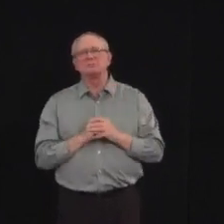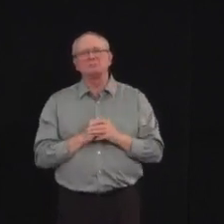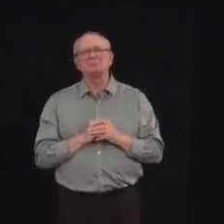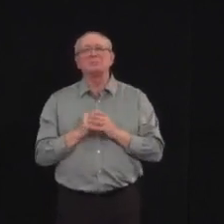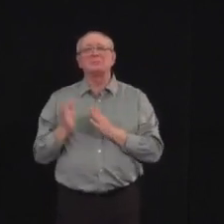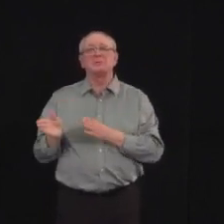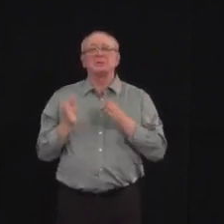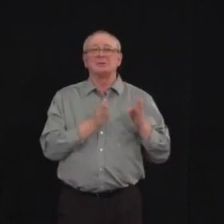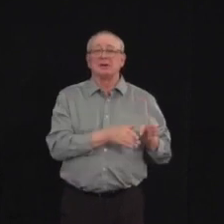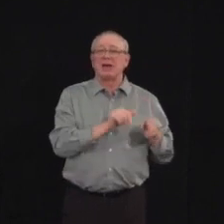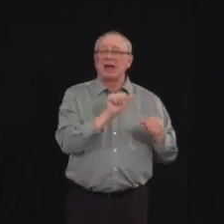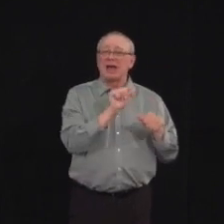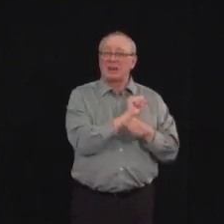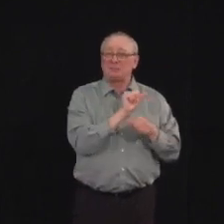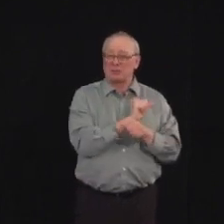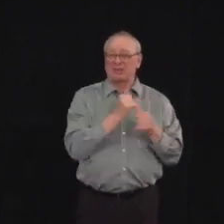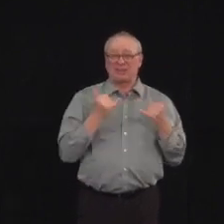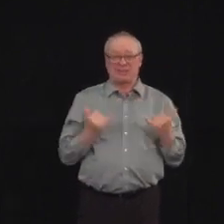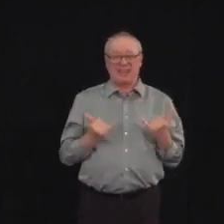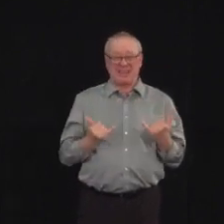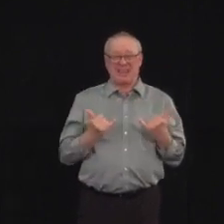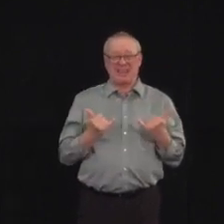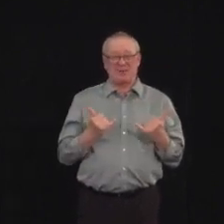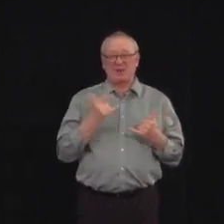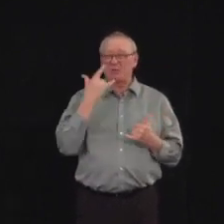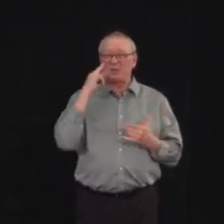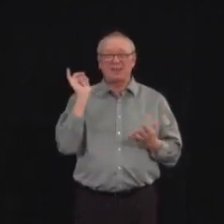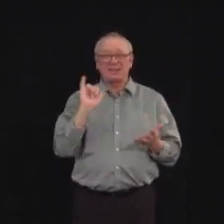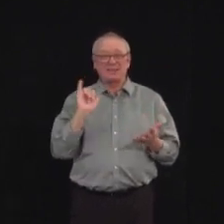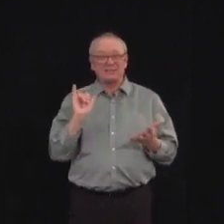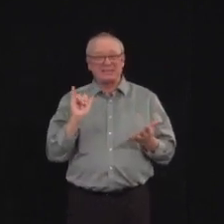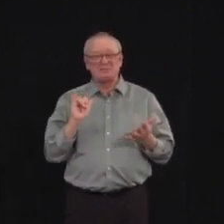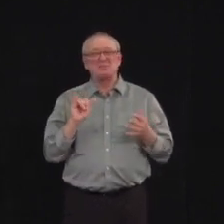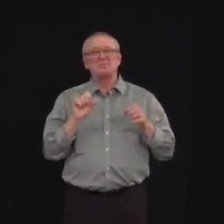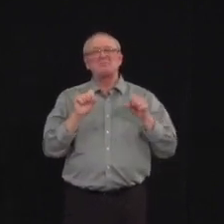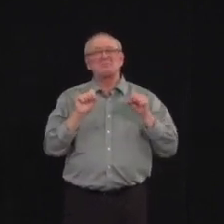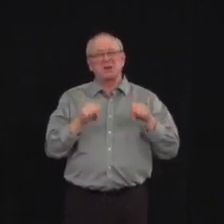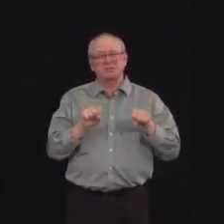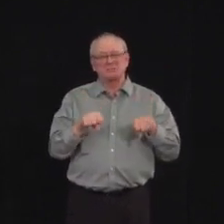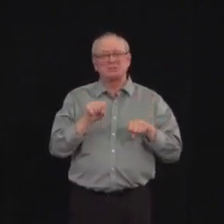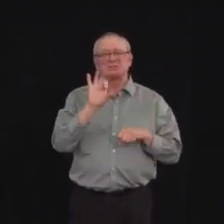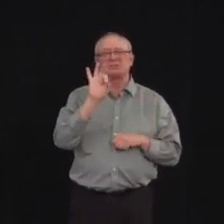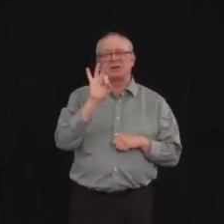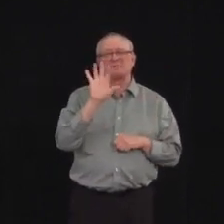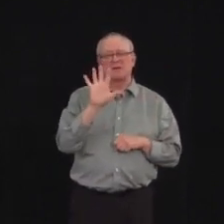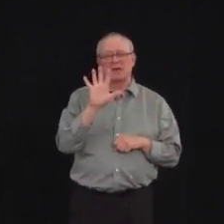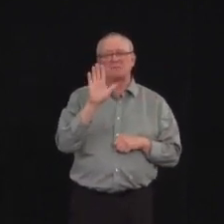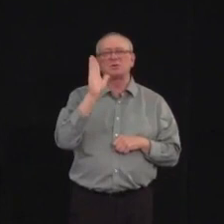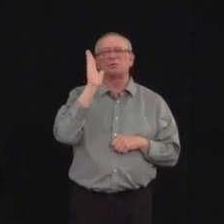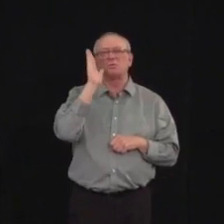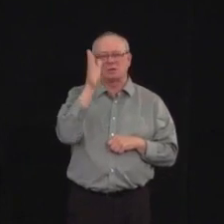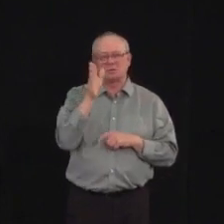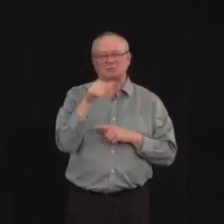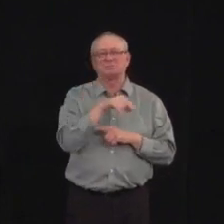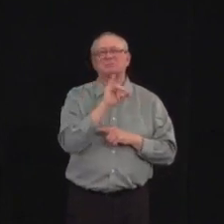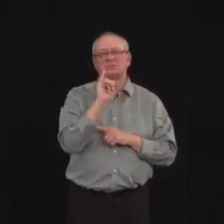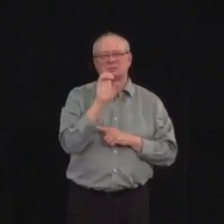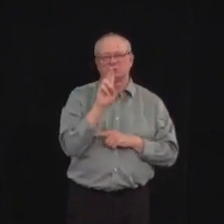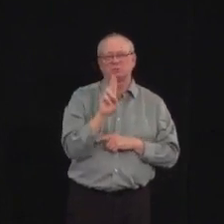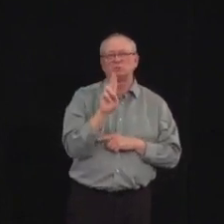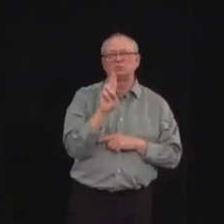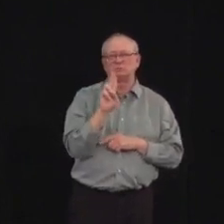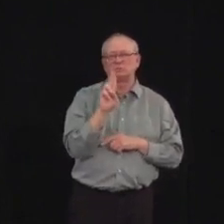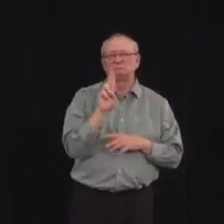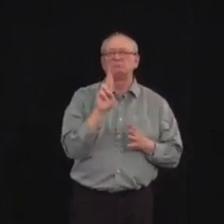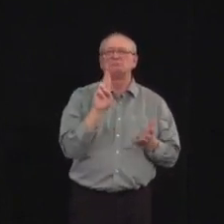additional 95 people will require critical care when the virus reaches its peak. And